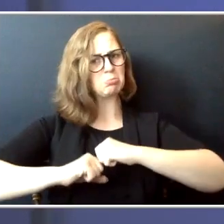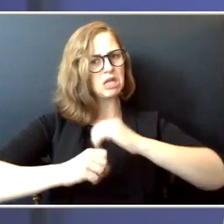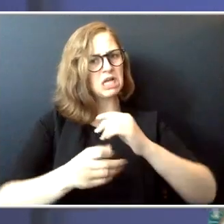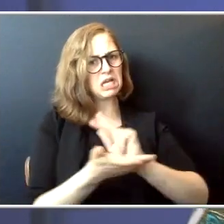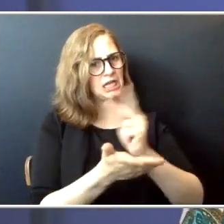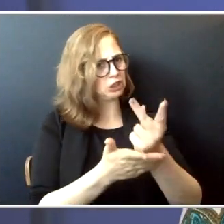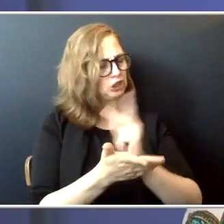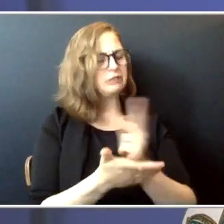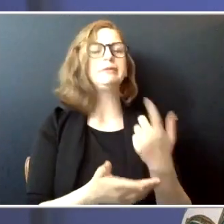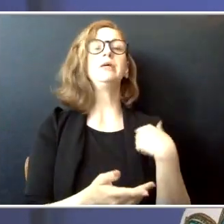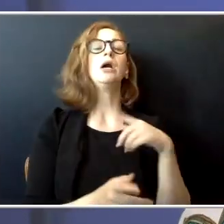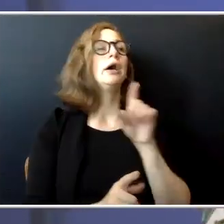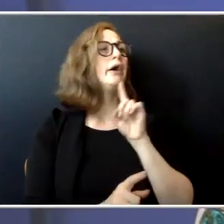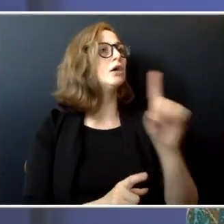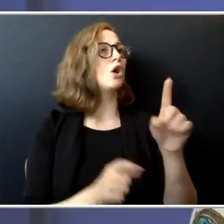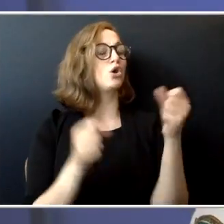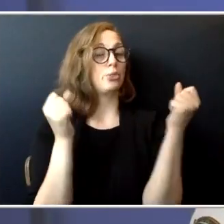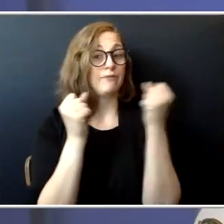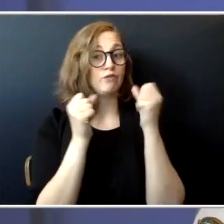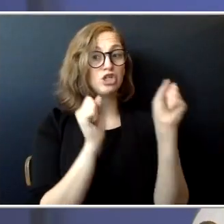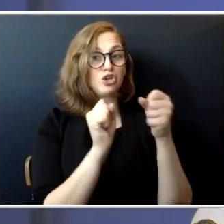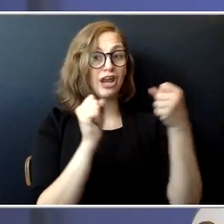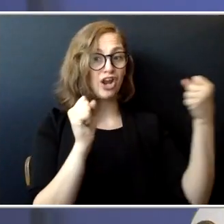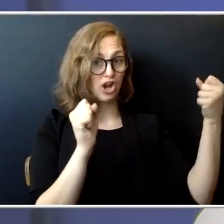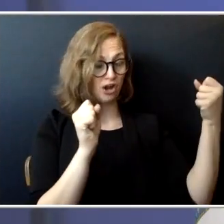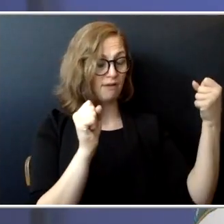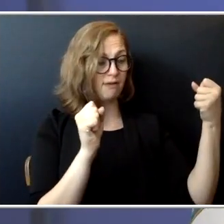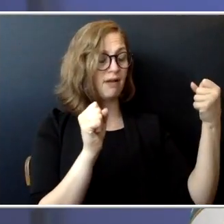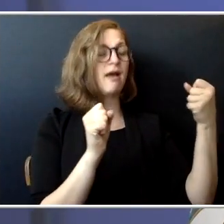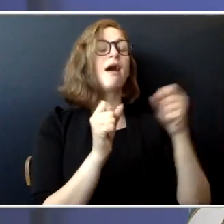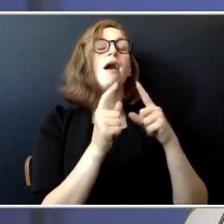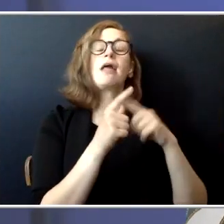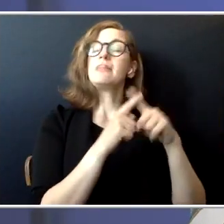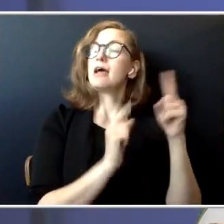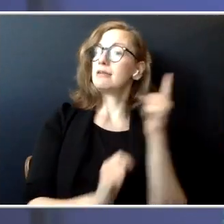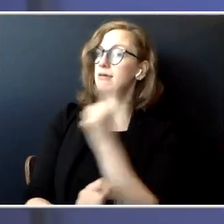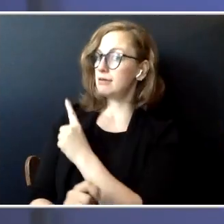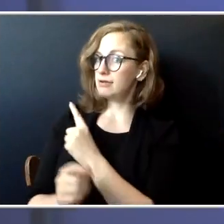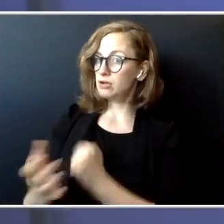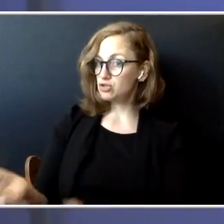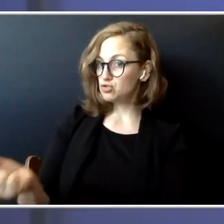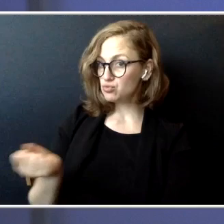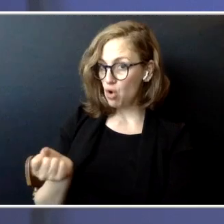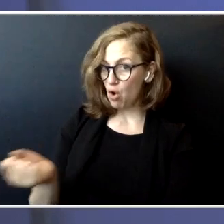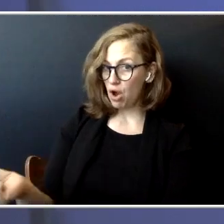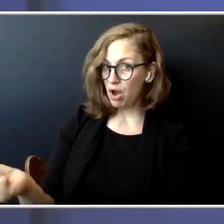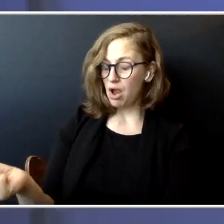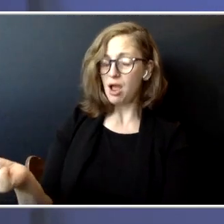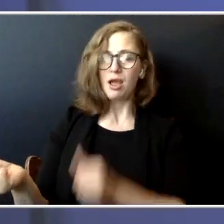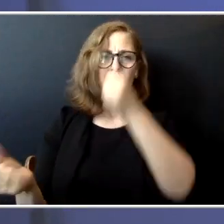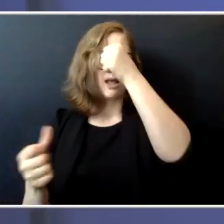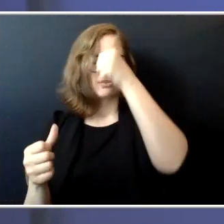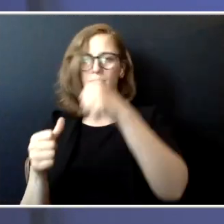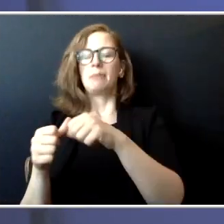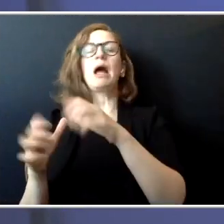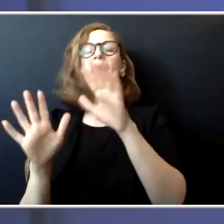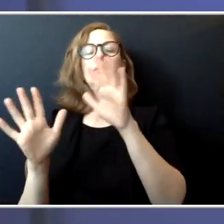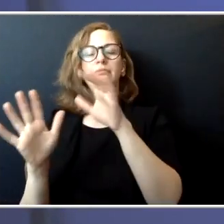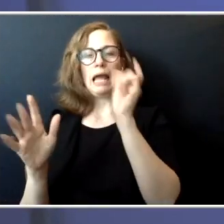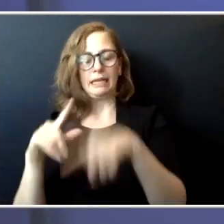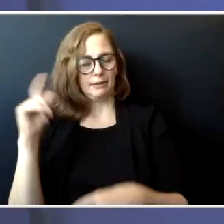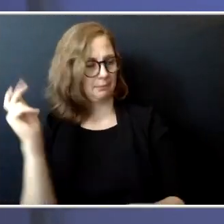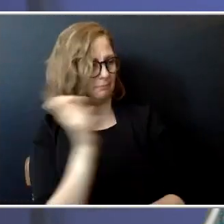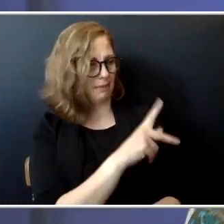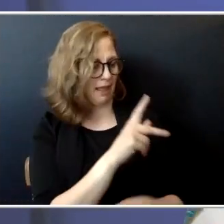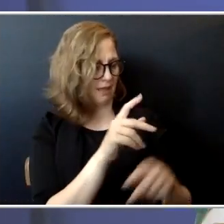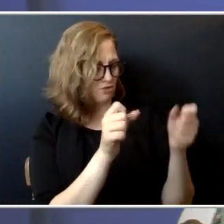and get something, then go to the drawer on the other side and get something. Then remember, I need to go back to the refrigerator because I forgot to get something from there.